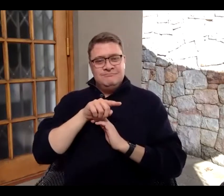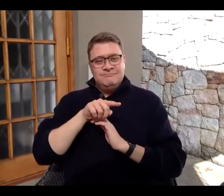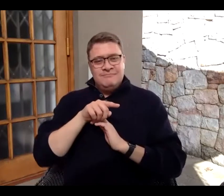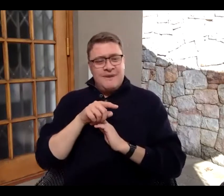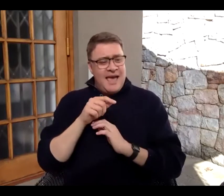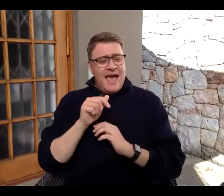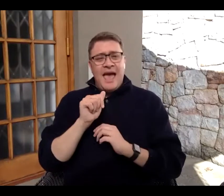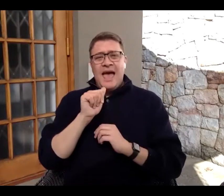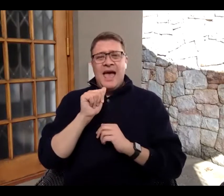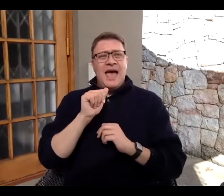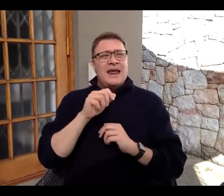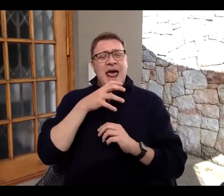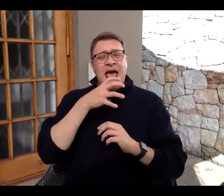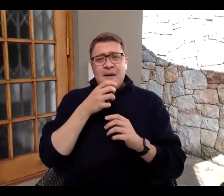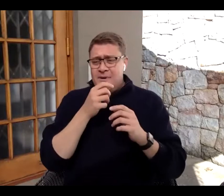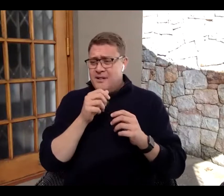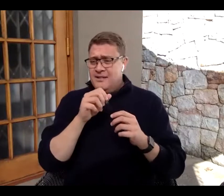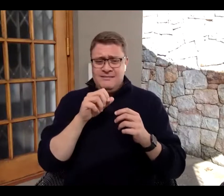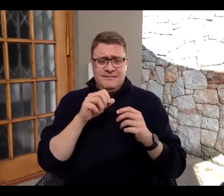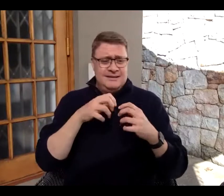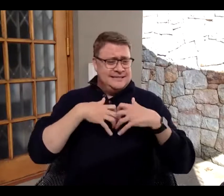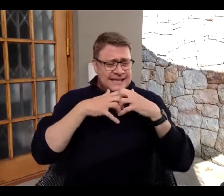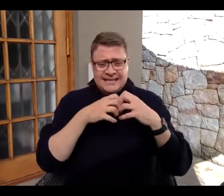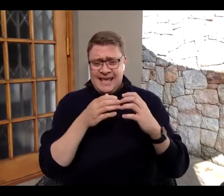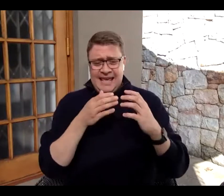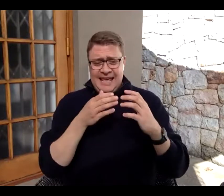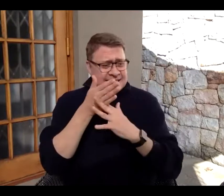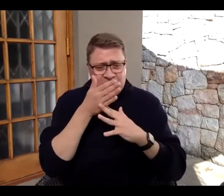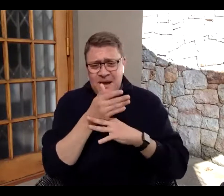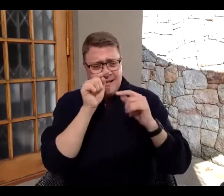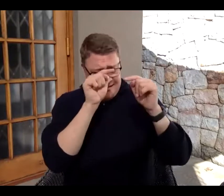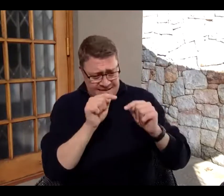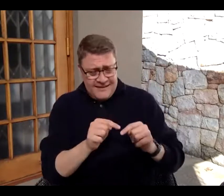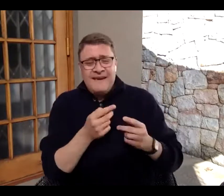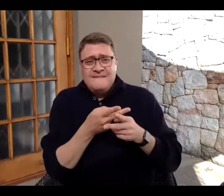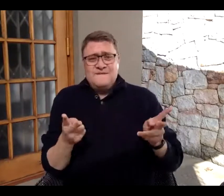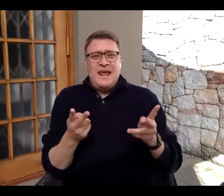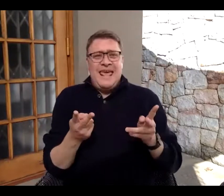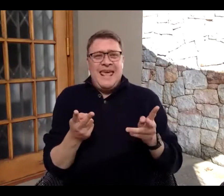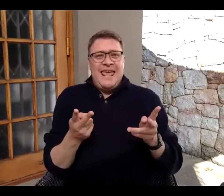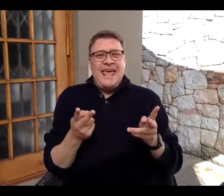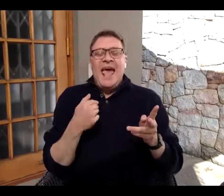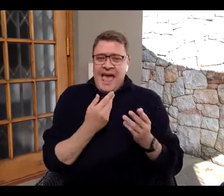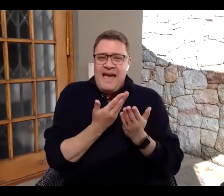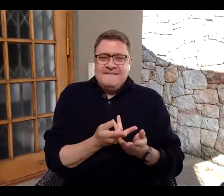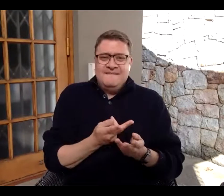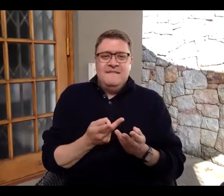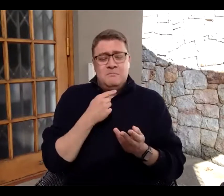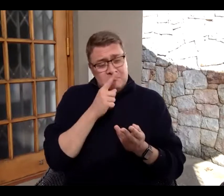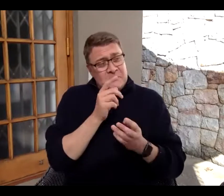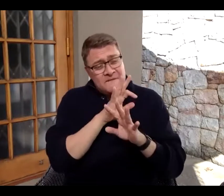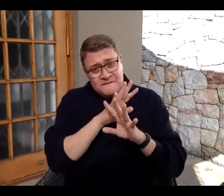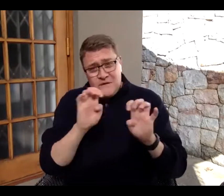Apple platform for free in your accessibility menu. So I'm going to have a look. I've had a look at some of these